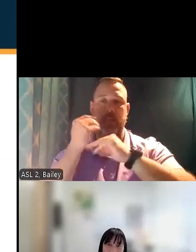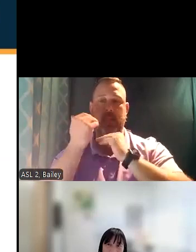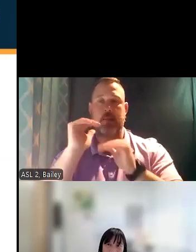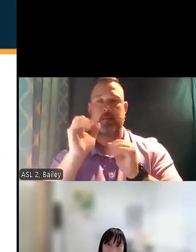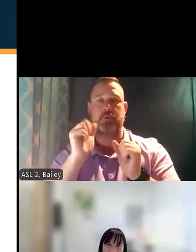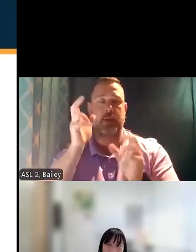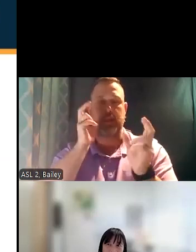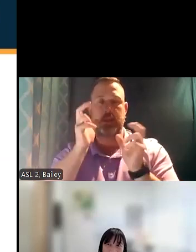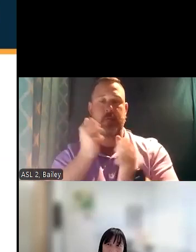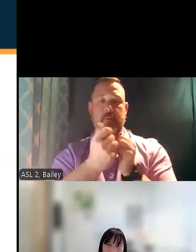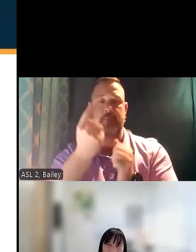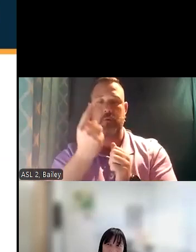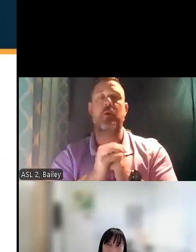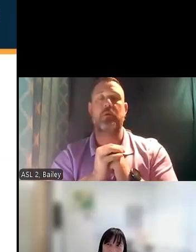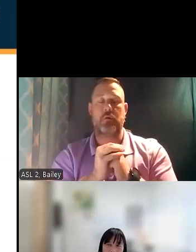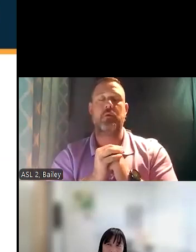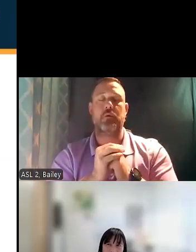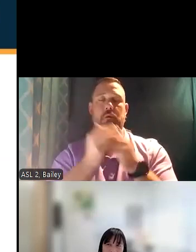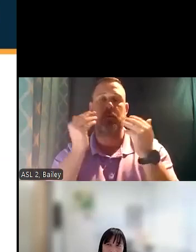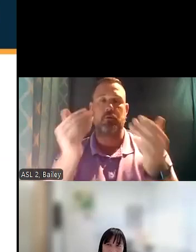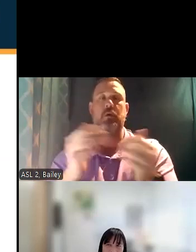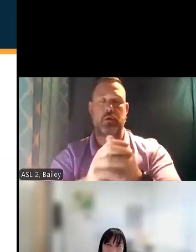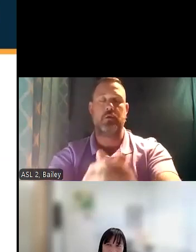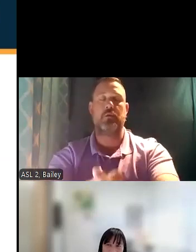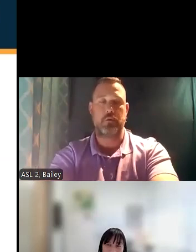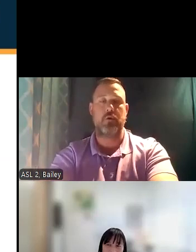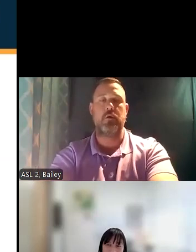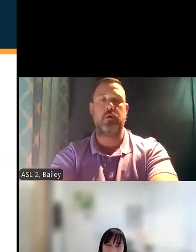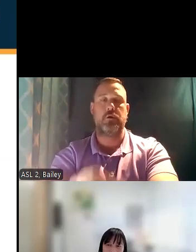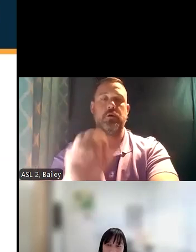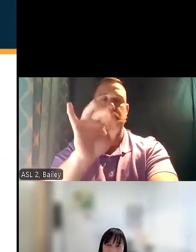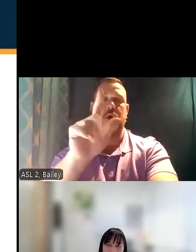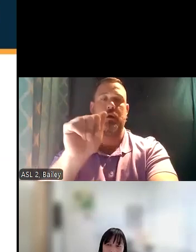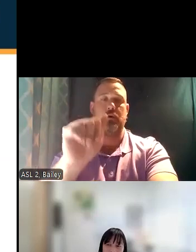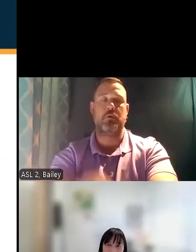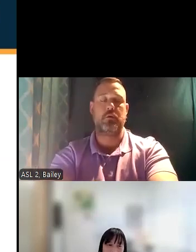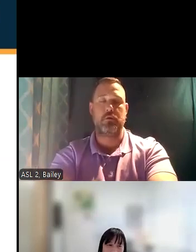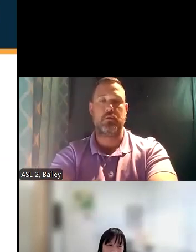can hear from everyone. So go ahead, Shella, you can unmute.